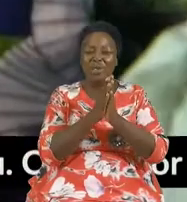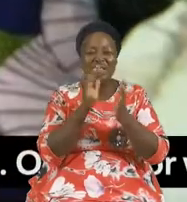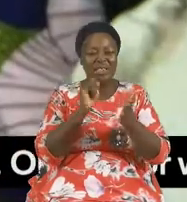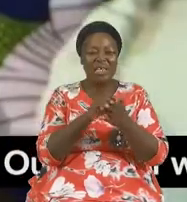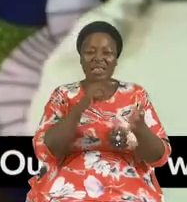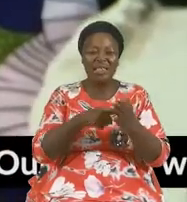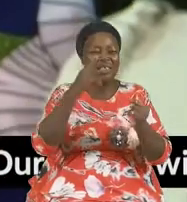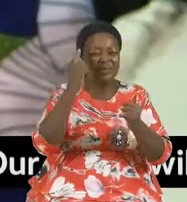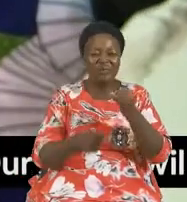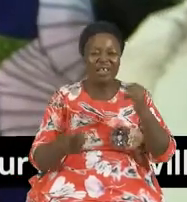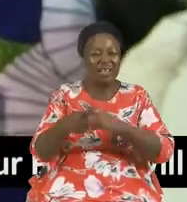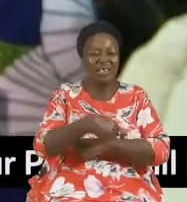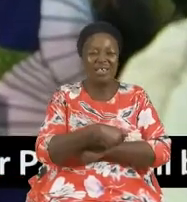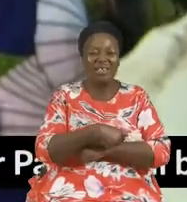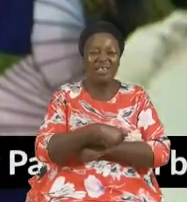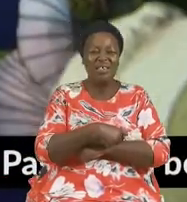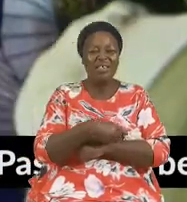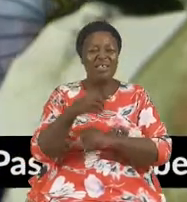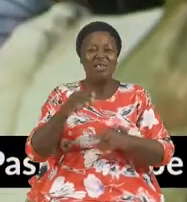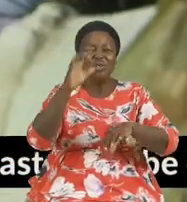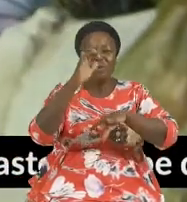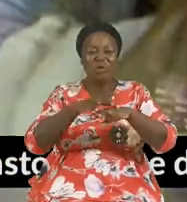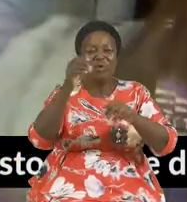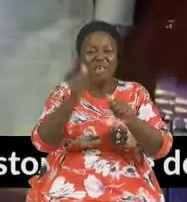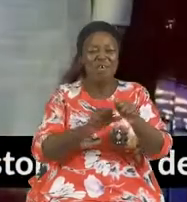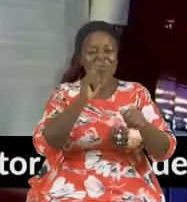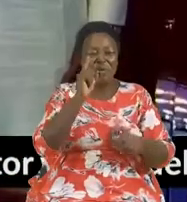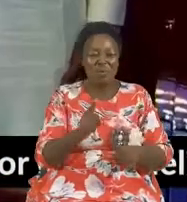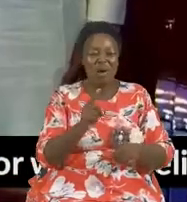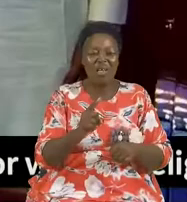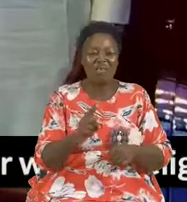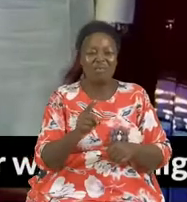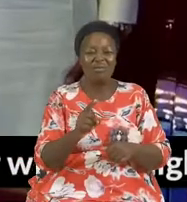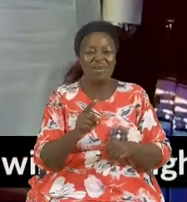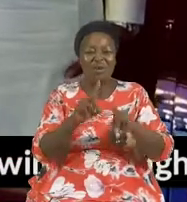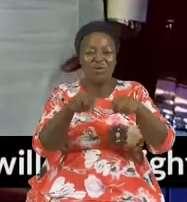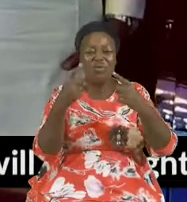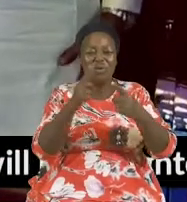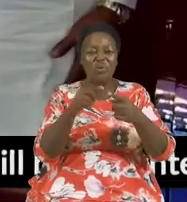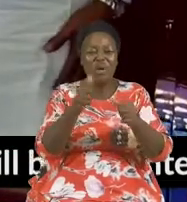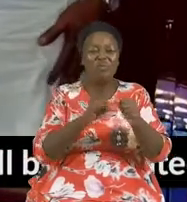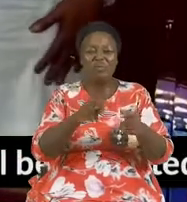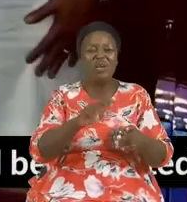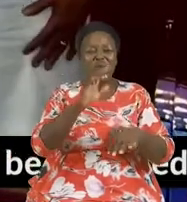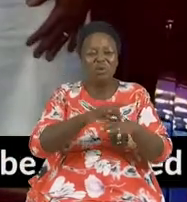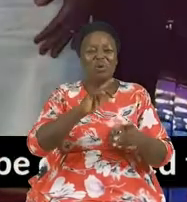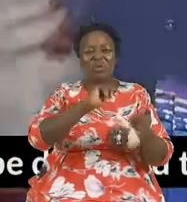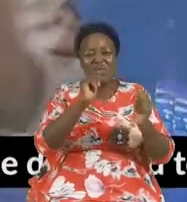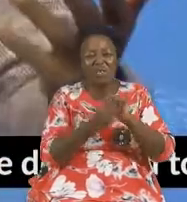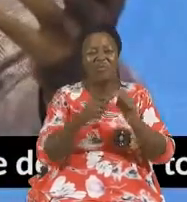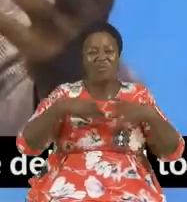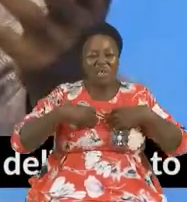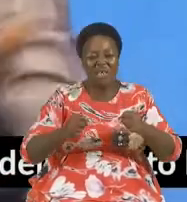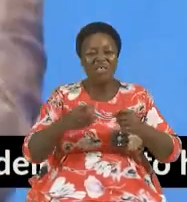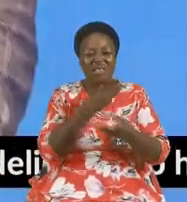this time. Lord, I pray this final day, reach out to everyone.